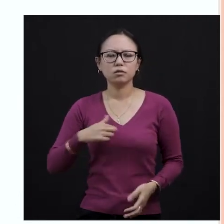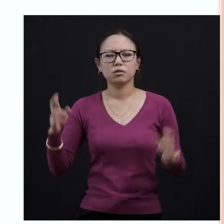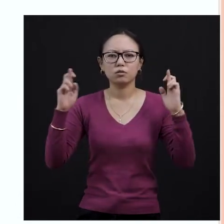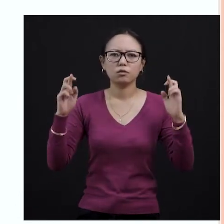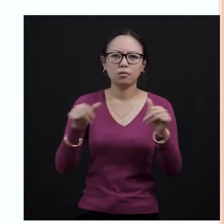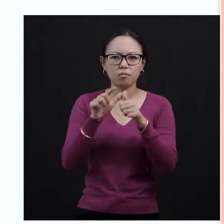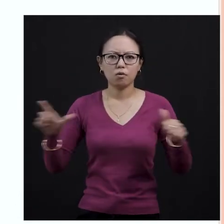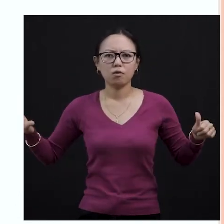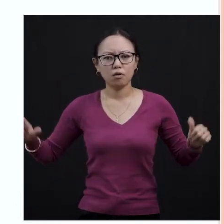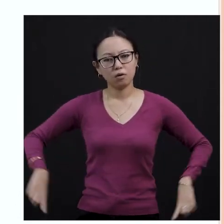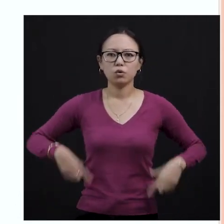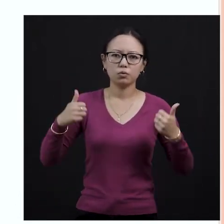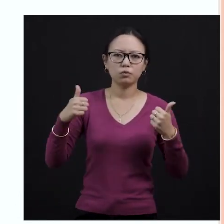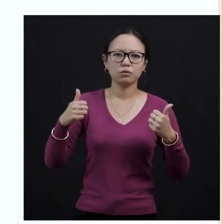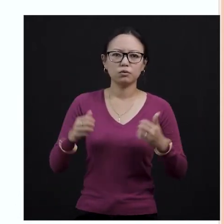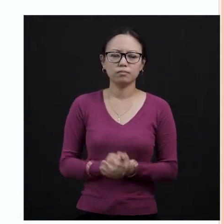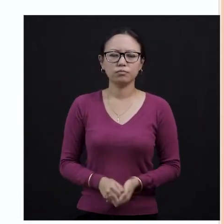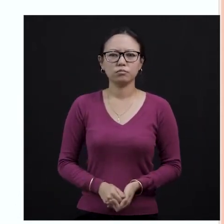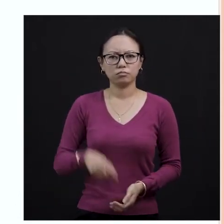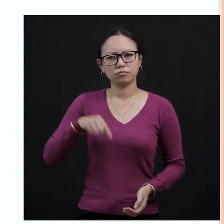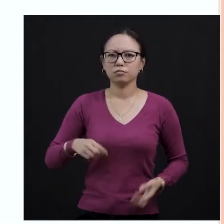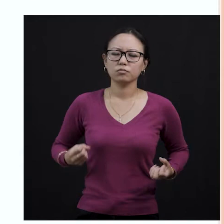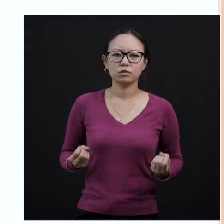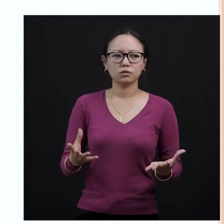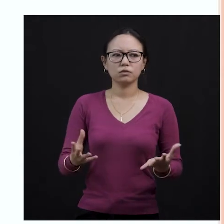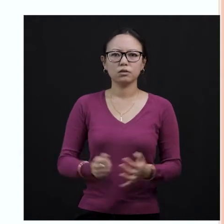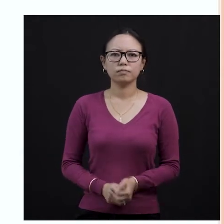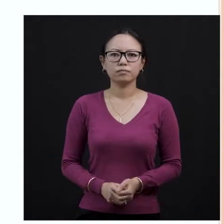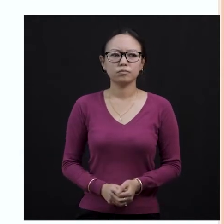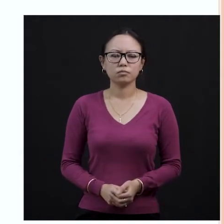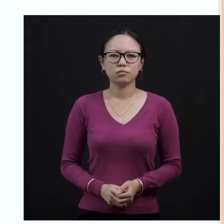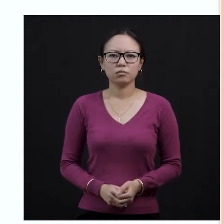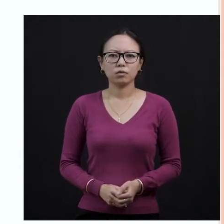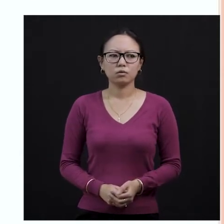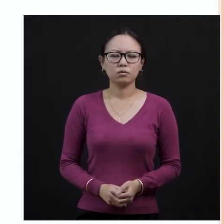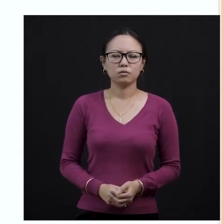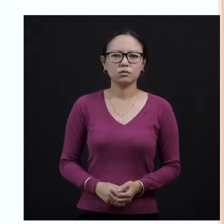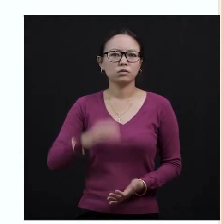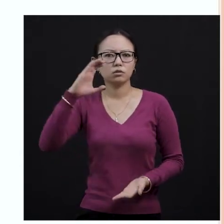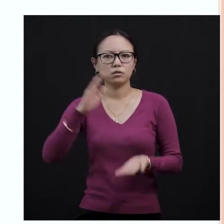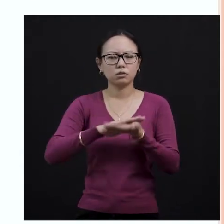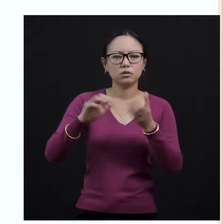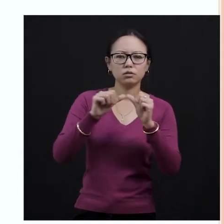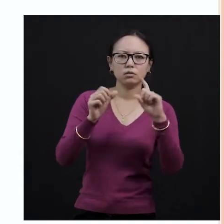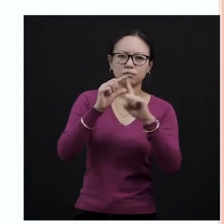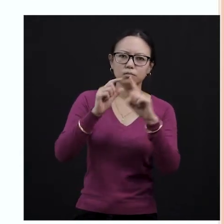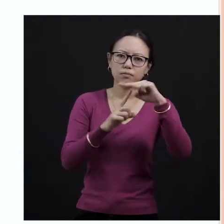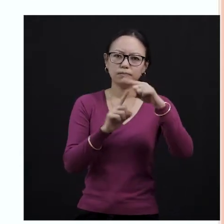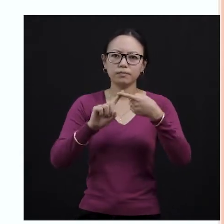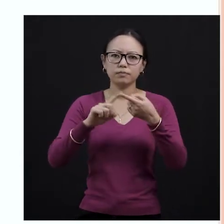Now, let's begin with the course for today. The chapter that we are going to deal with is chapter